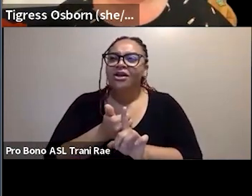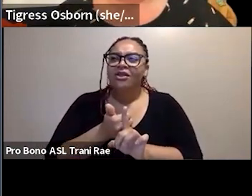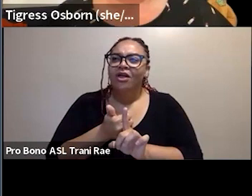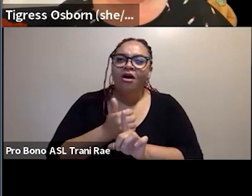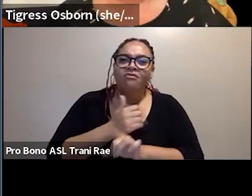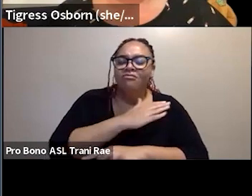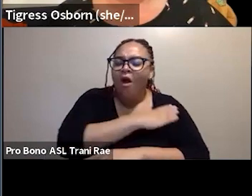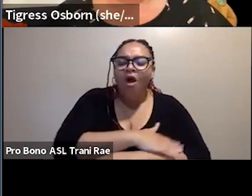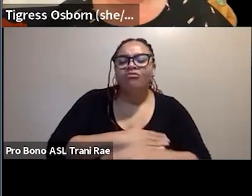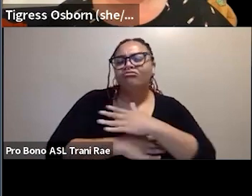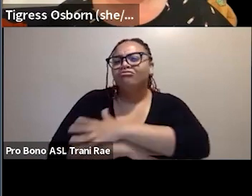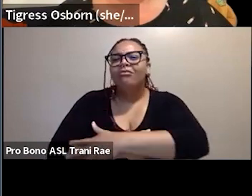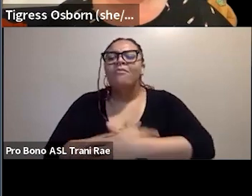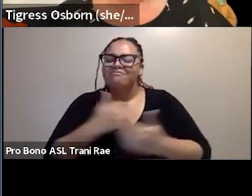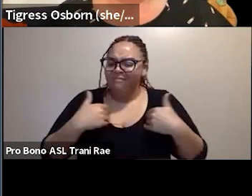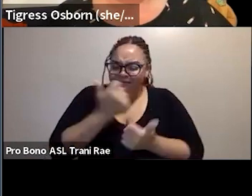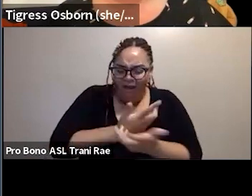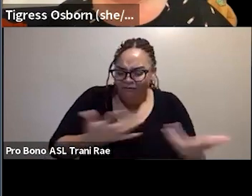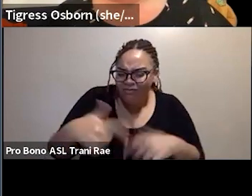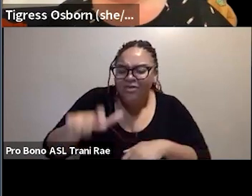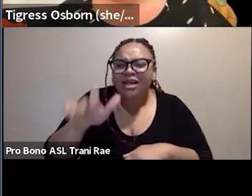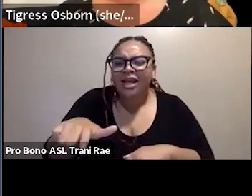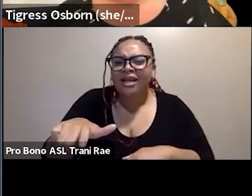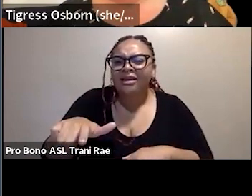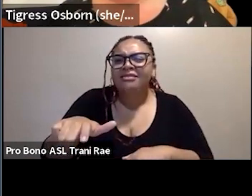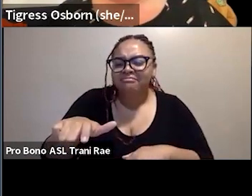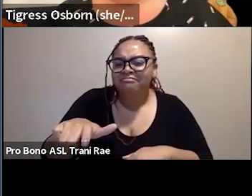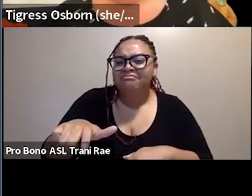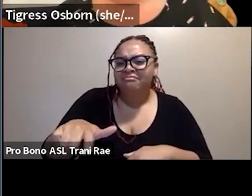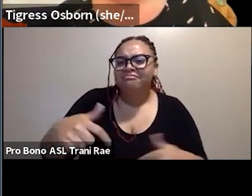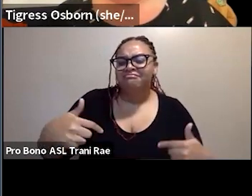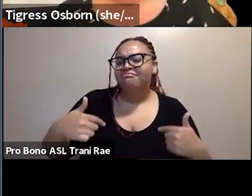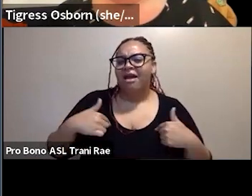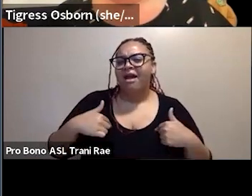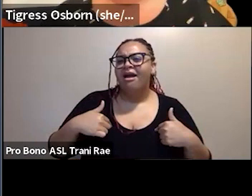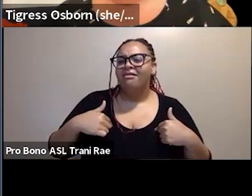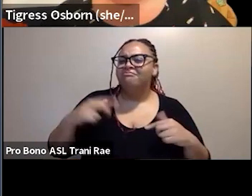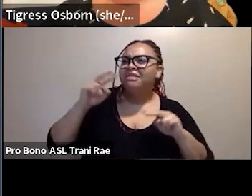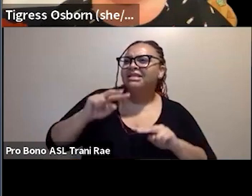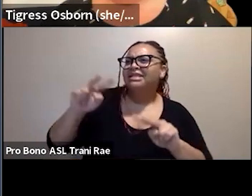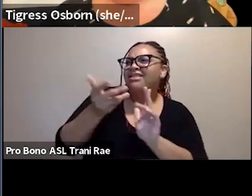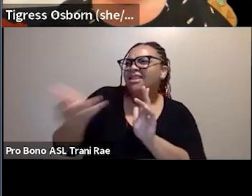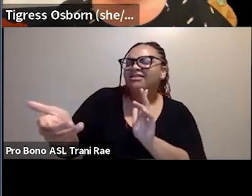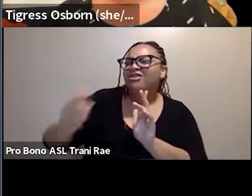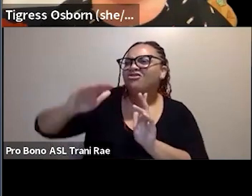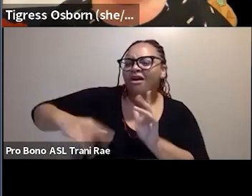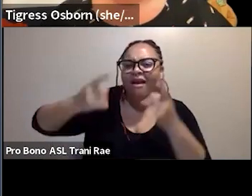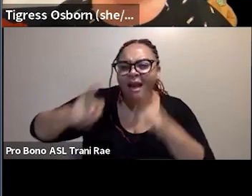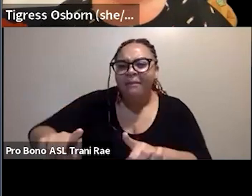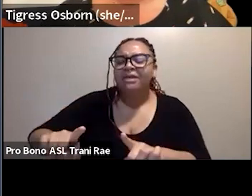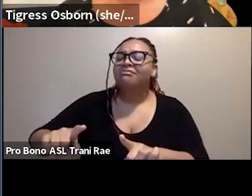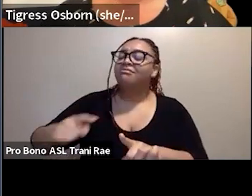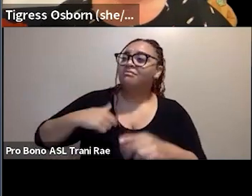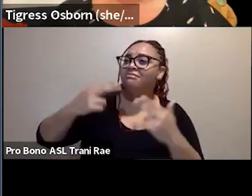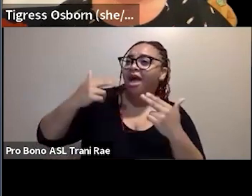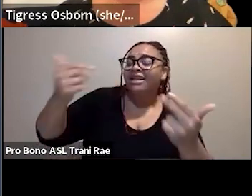cell phone and printouts of stately, thick buildings yet to be born. I sing the self that struts high